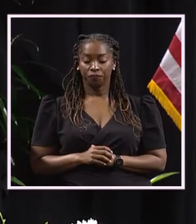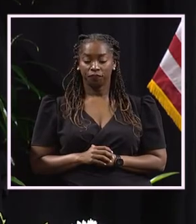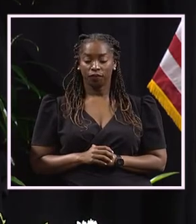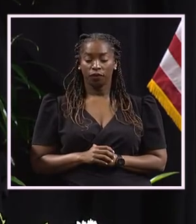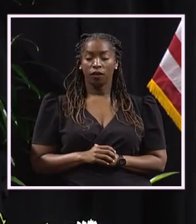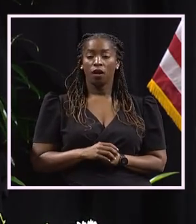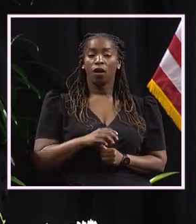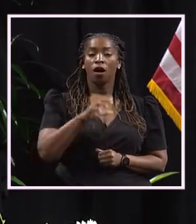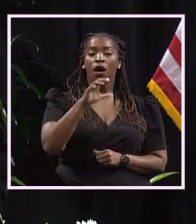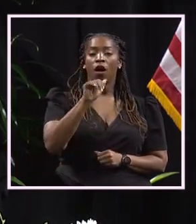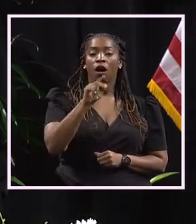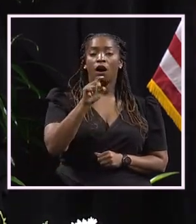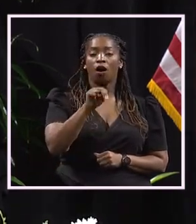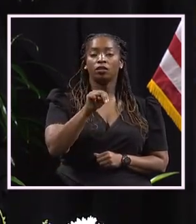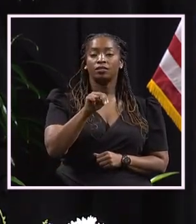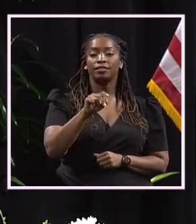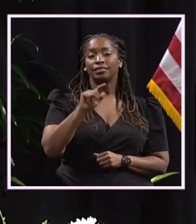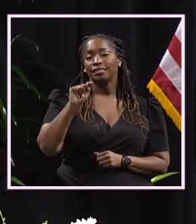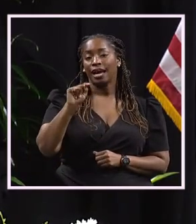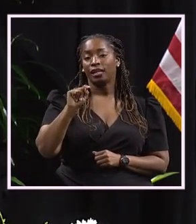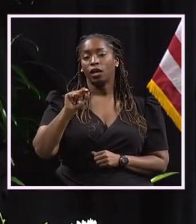Austin Tyler Olenkero.